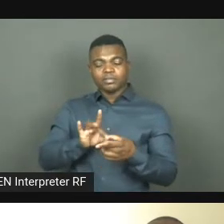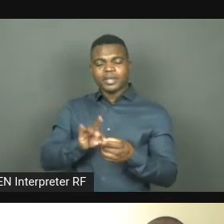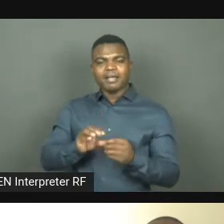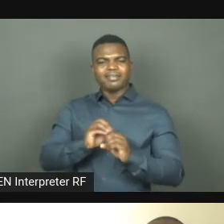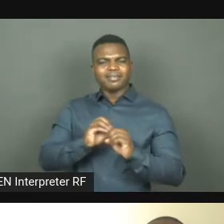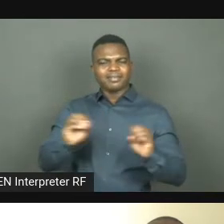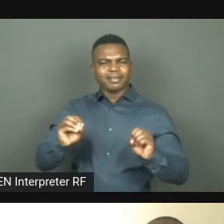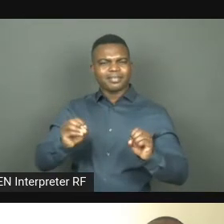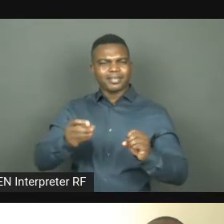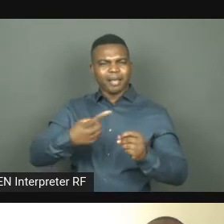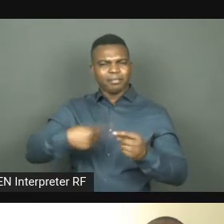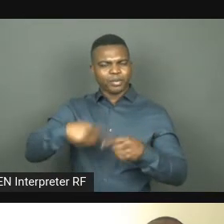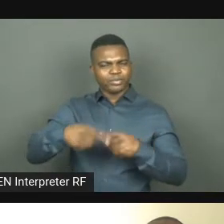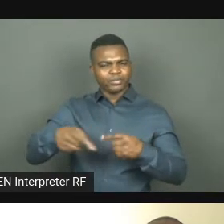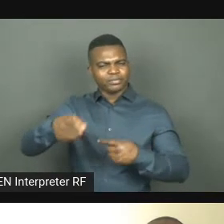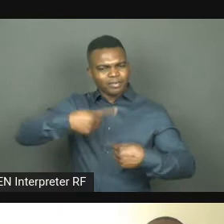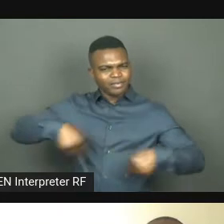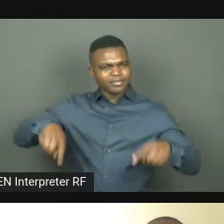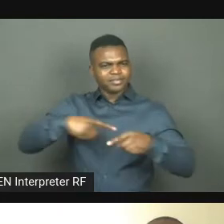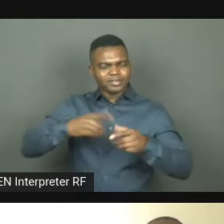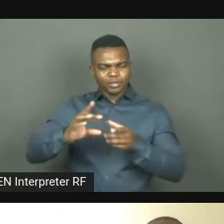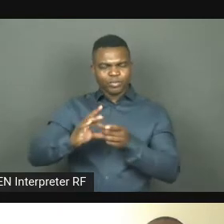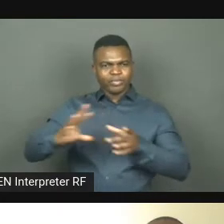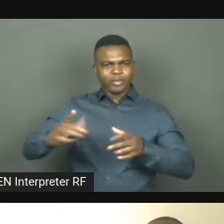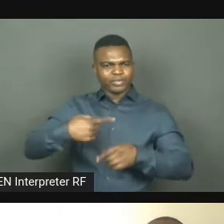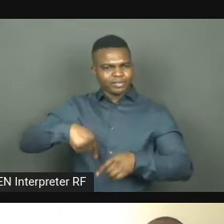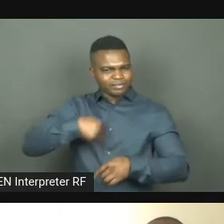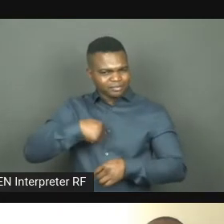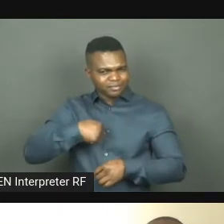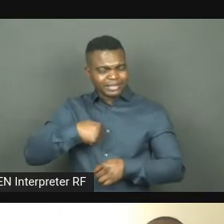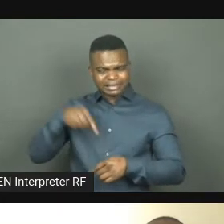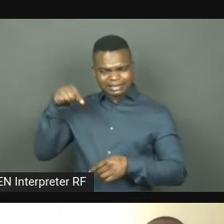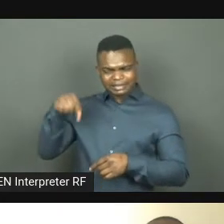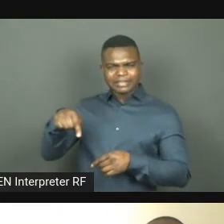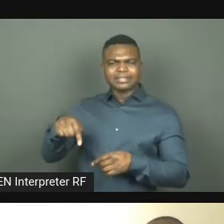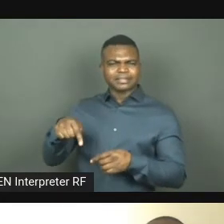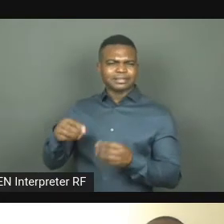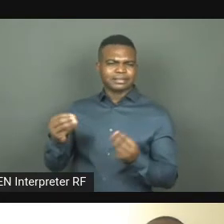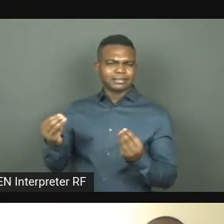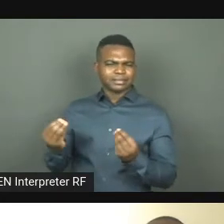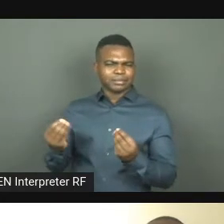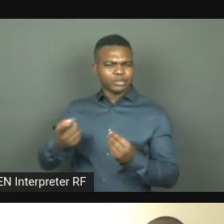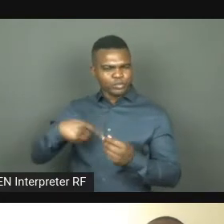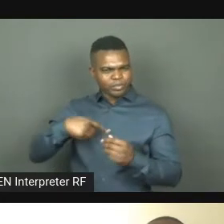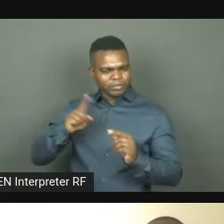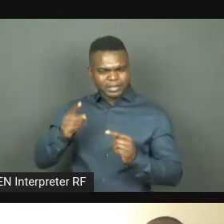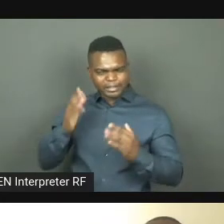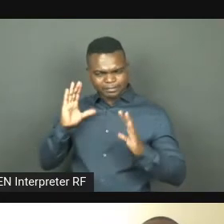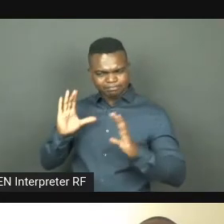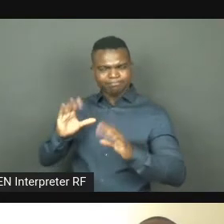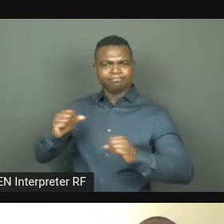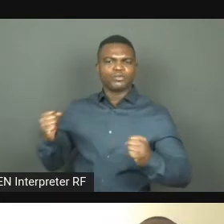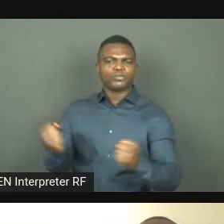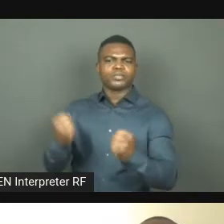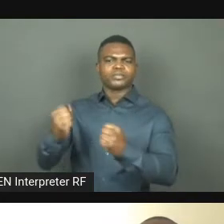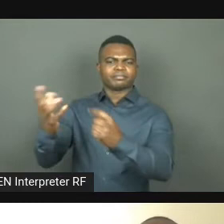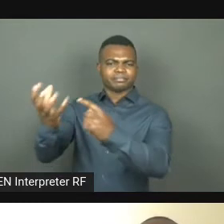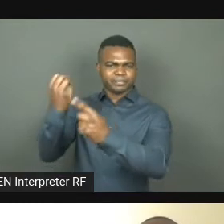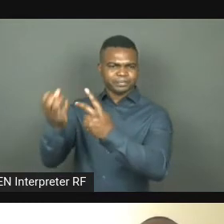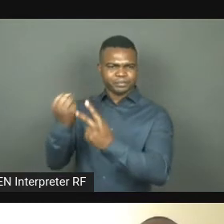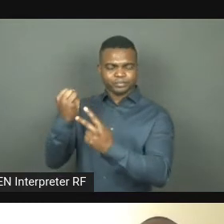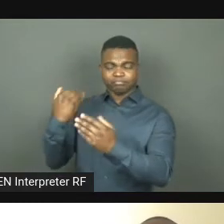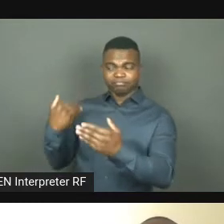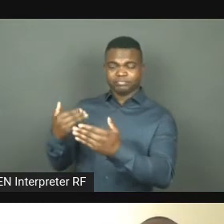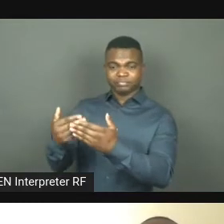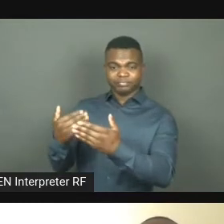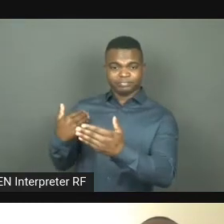us is always to keep looking for how those boundaries have been drawn and to expand them.